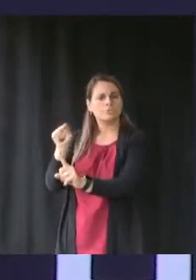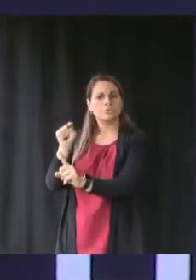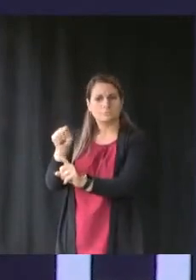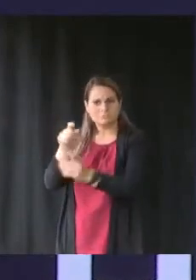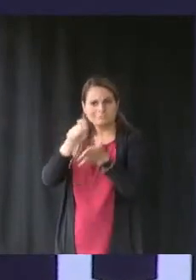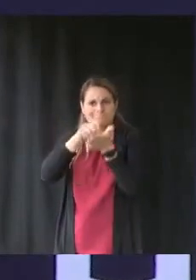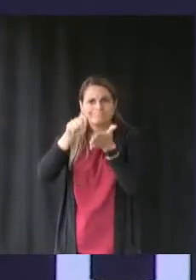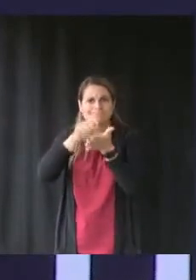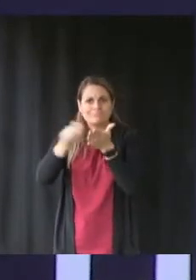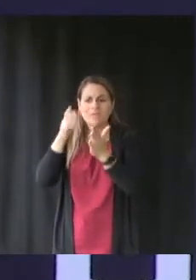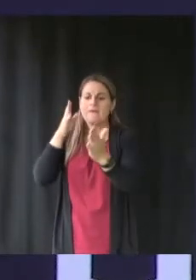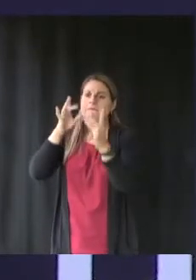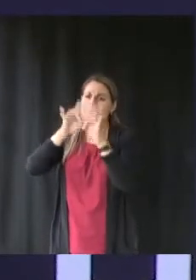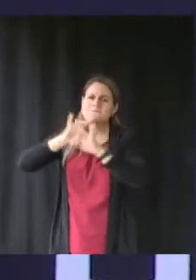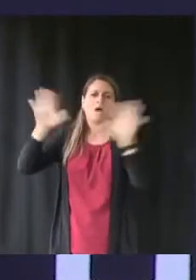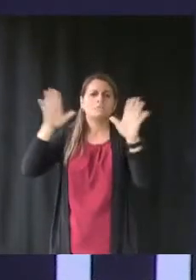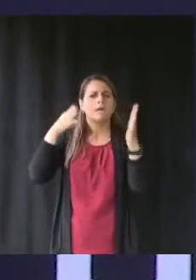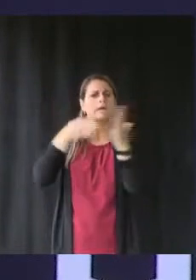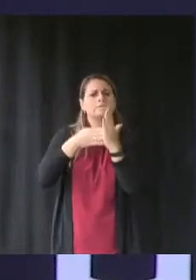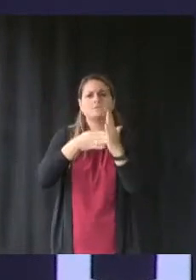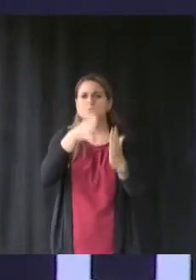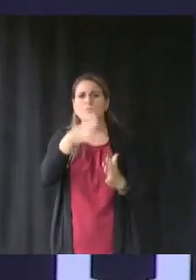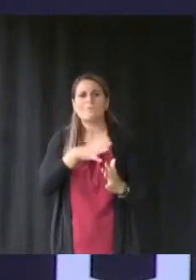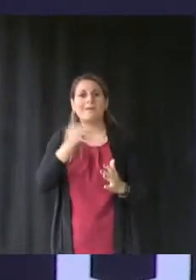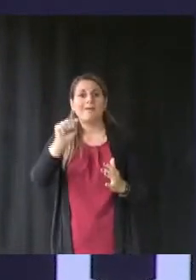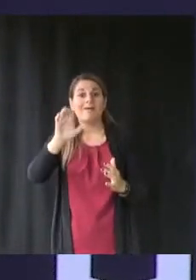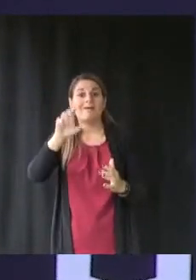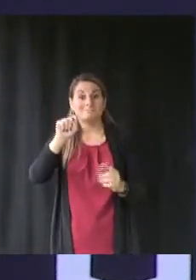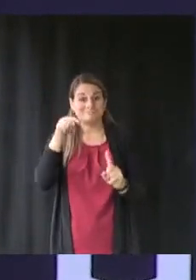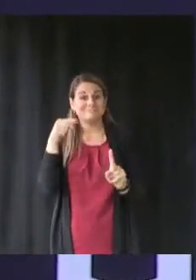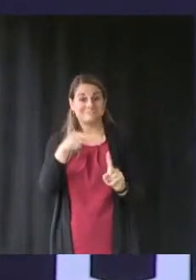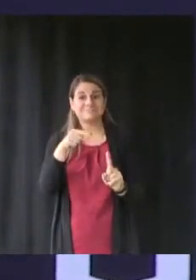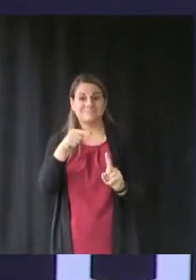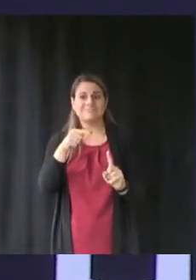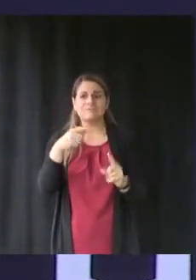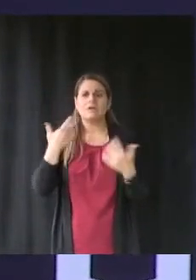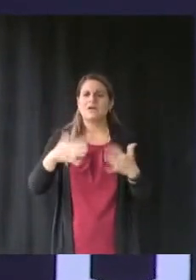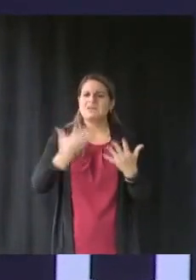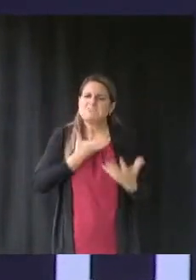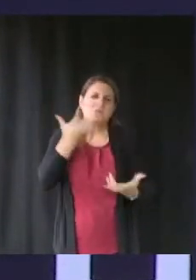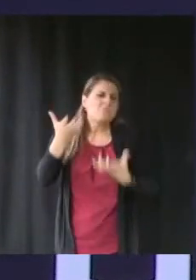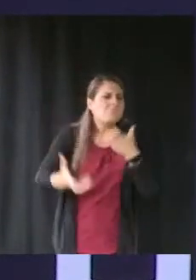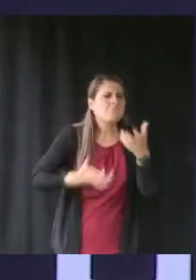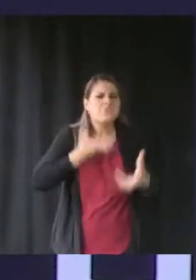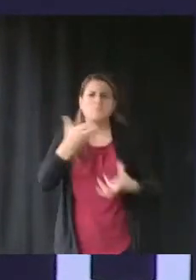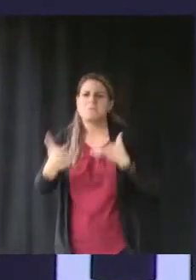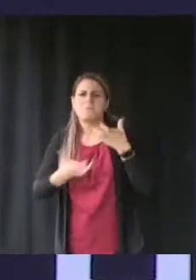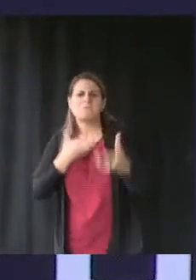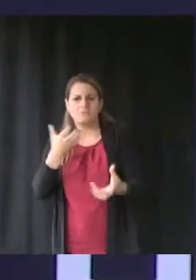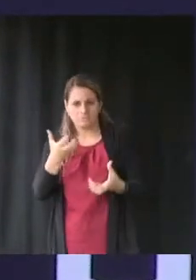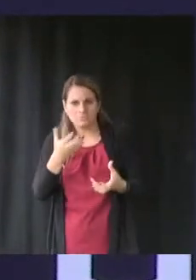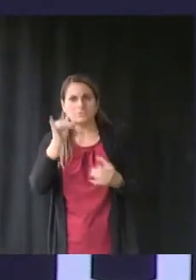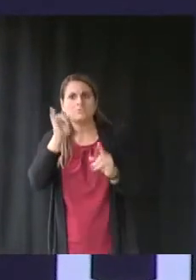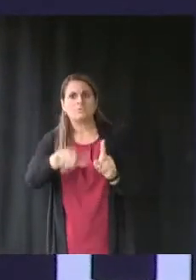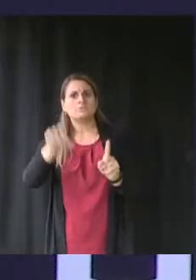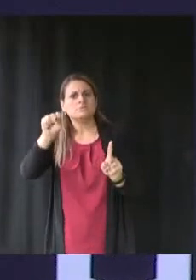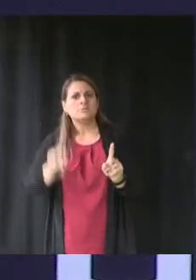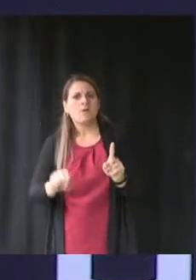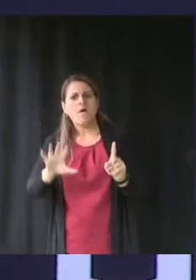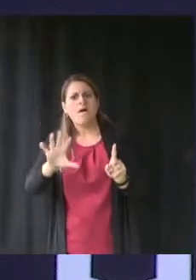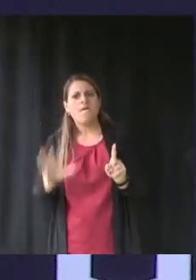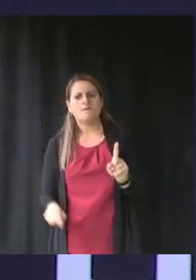he was a leading voice against apartheid in South Africa. And his historic confrontation with the Balkans